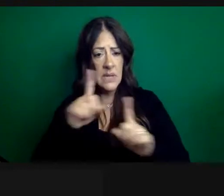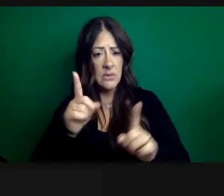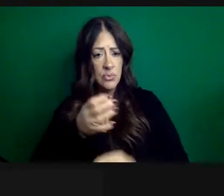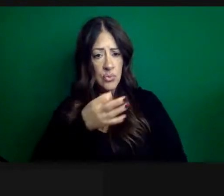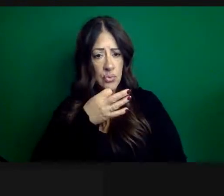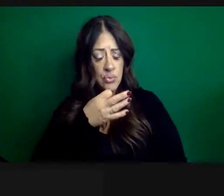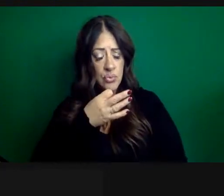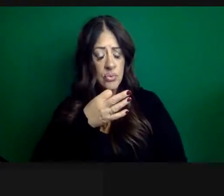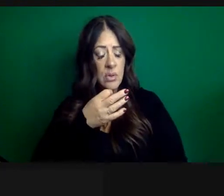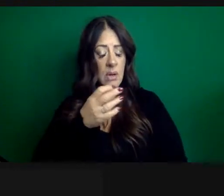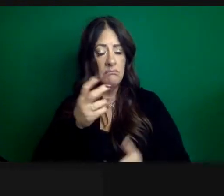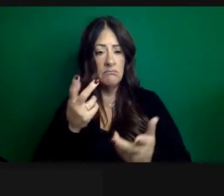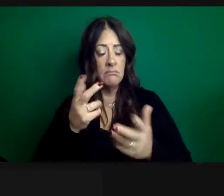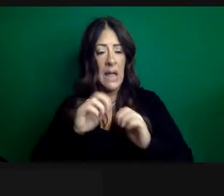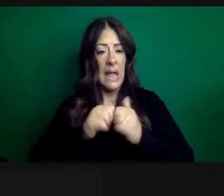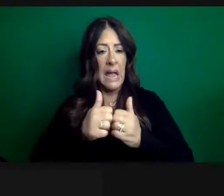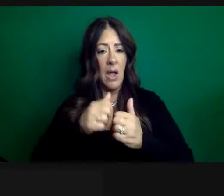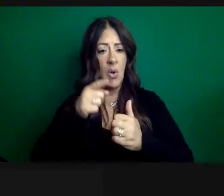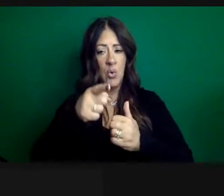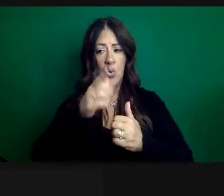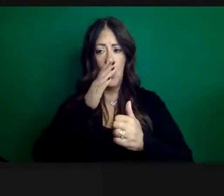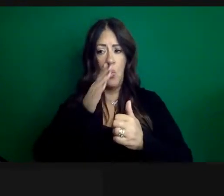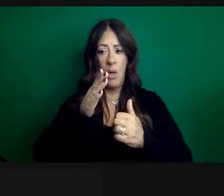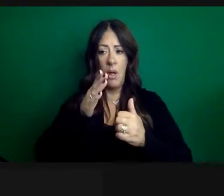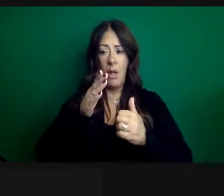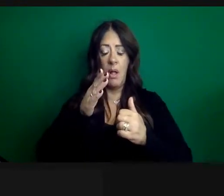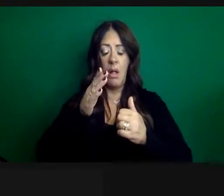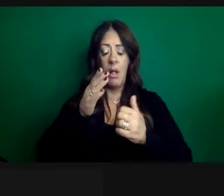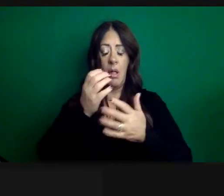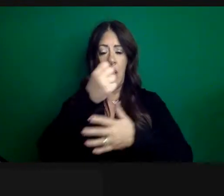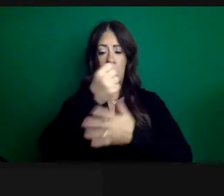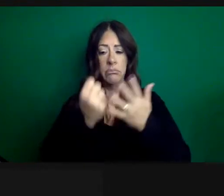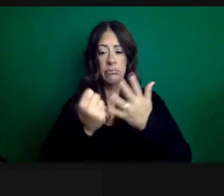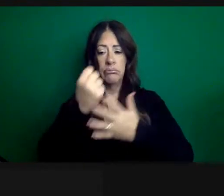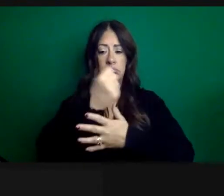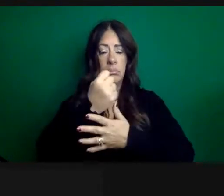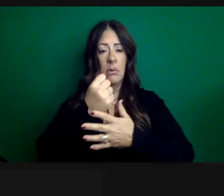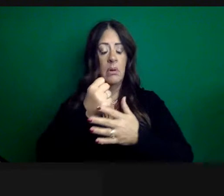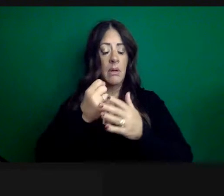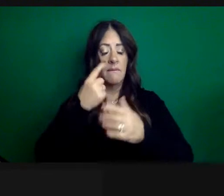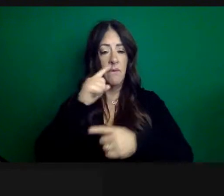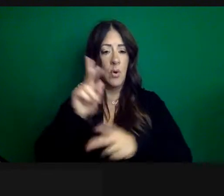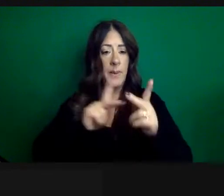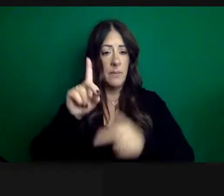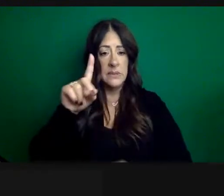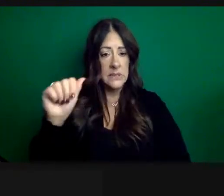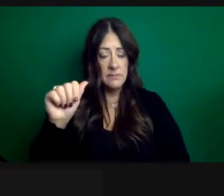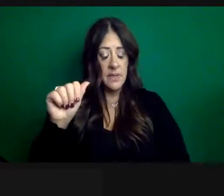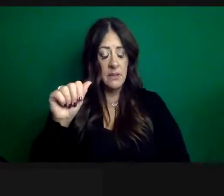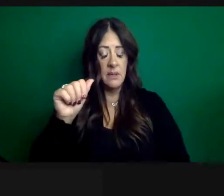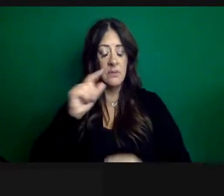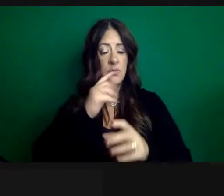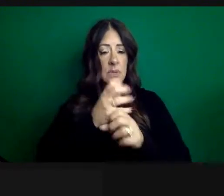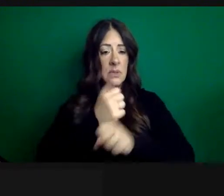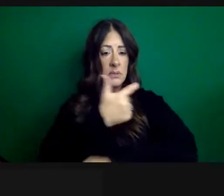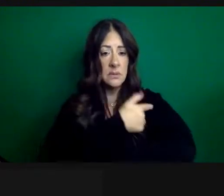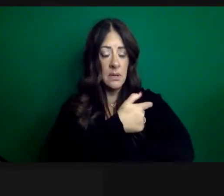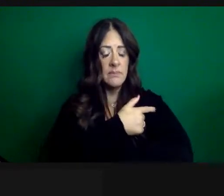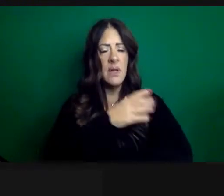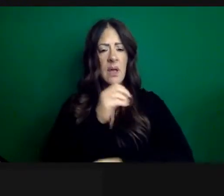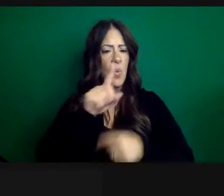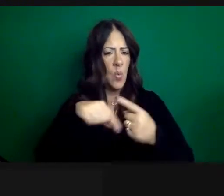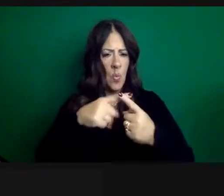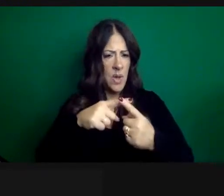for how we are handling vaccination for people with disabilities, and you have a timeline on that. And then second